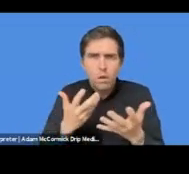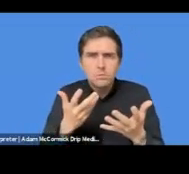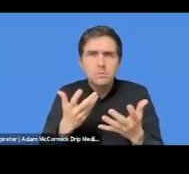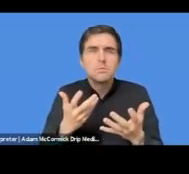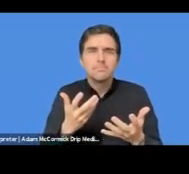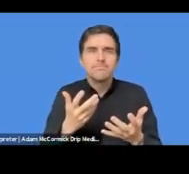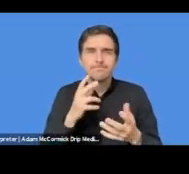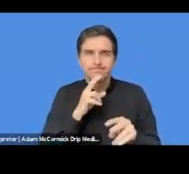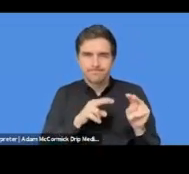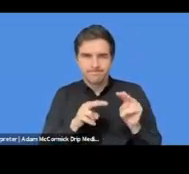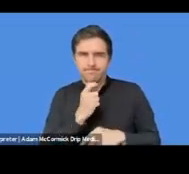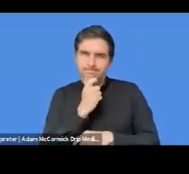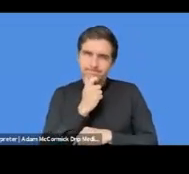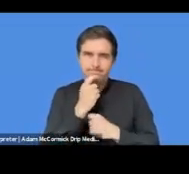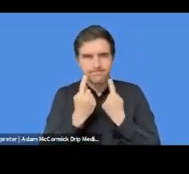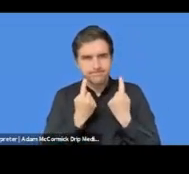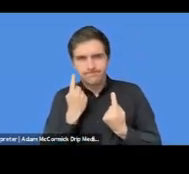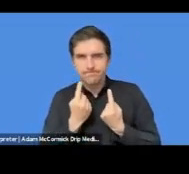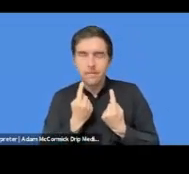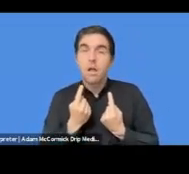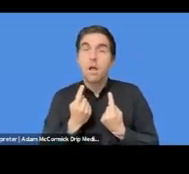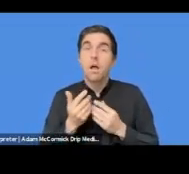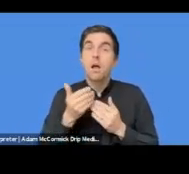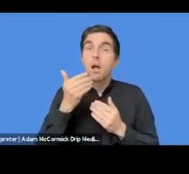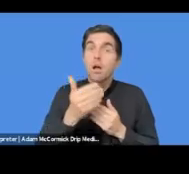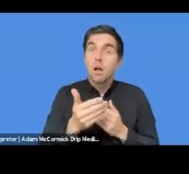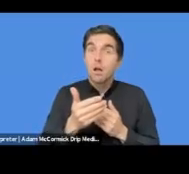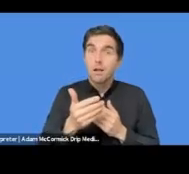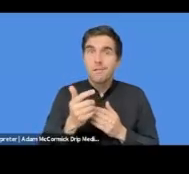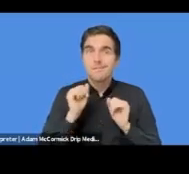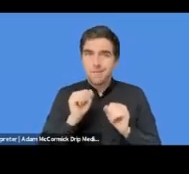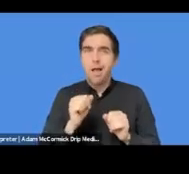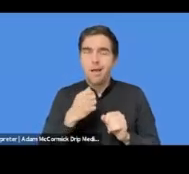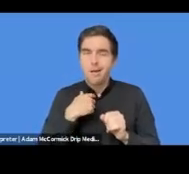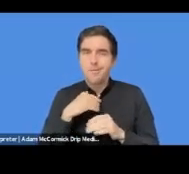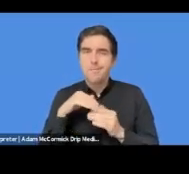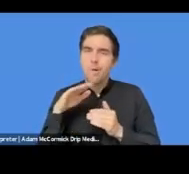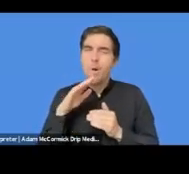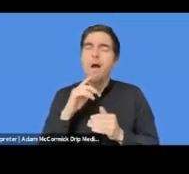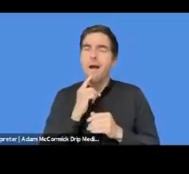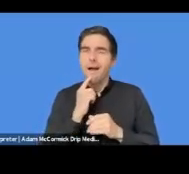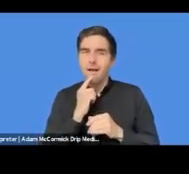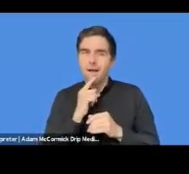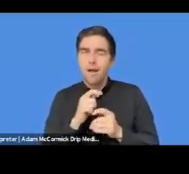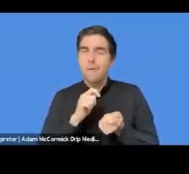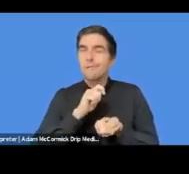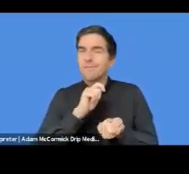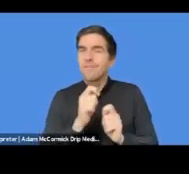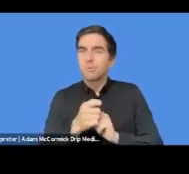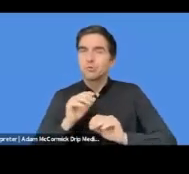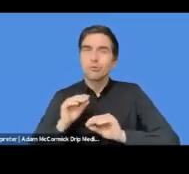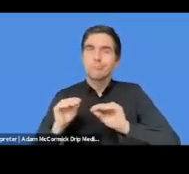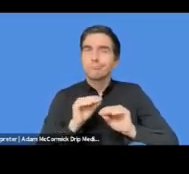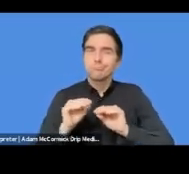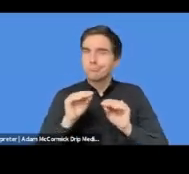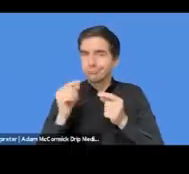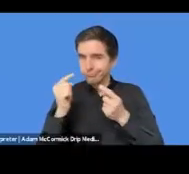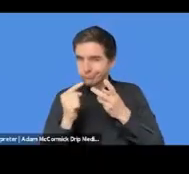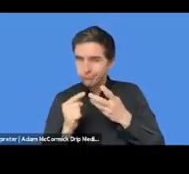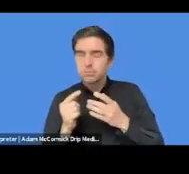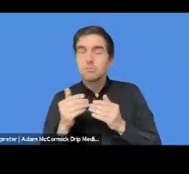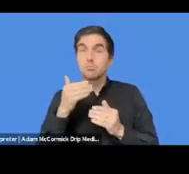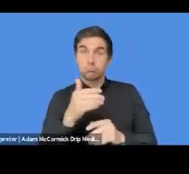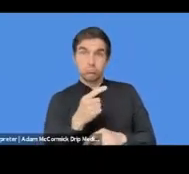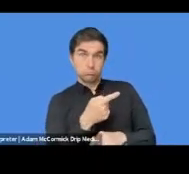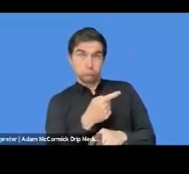key building blocks that we were able to appreciate in the transform training. Next slide.